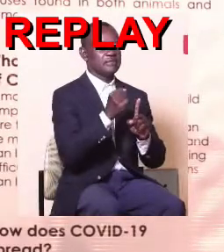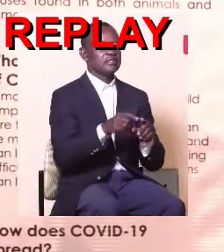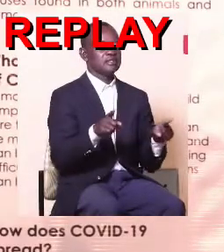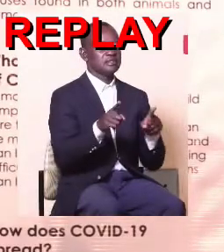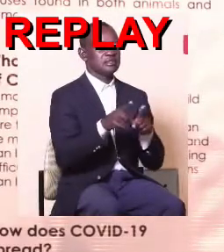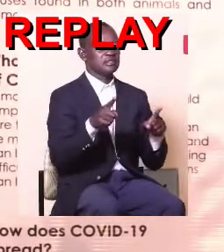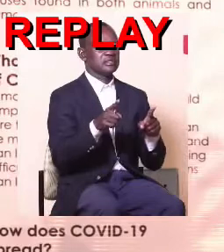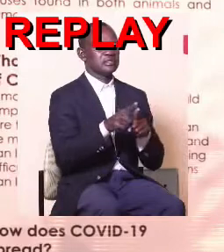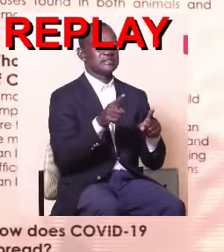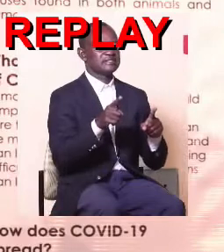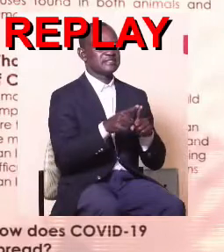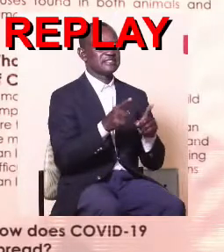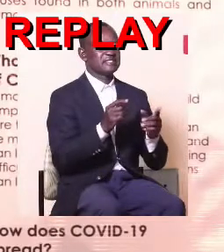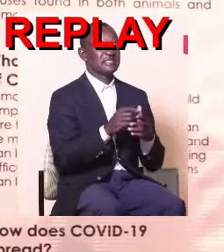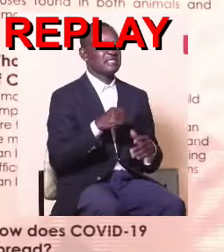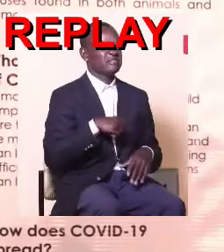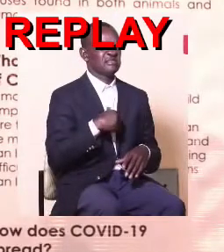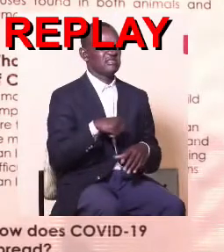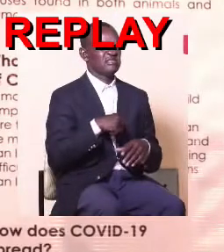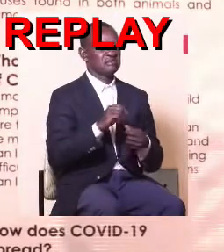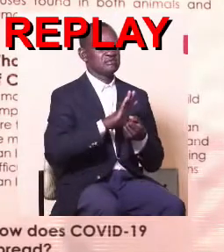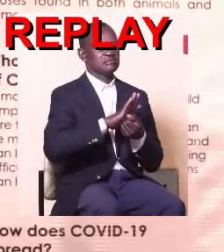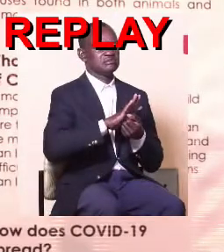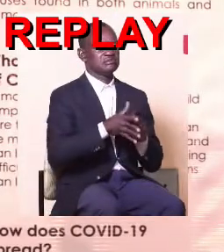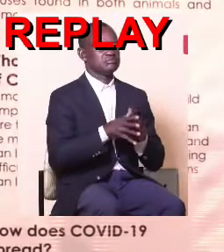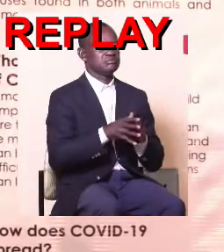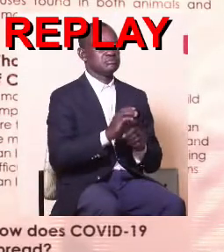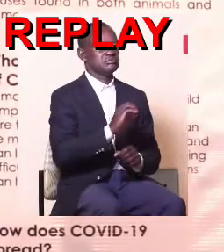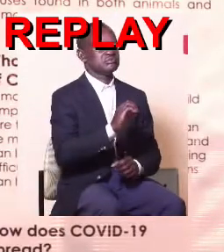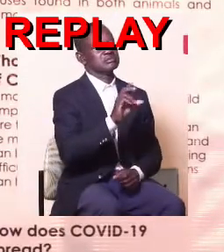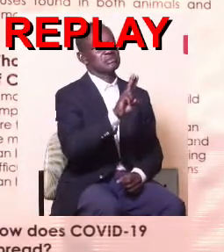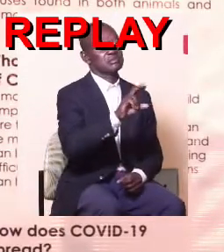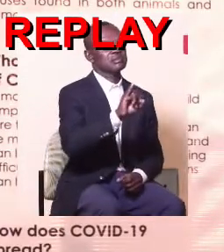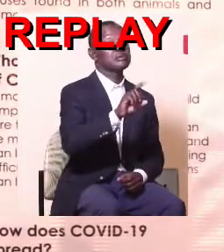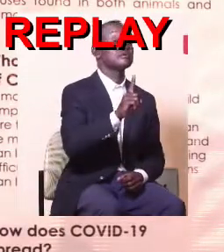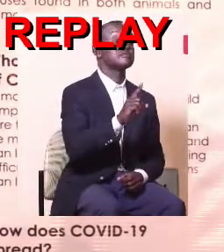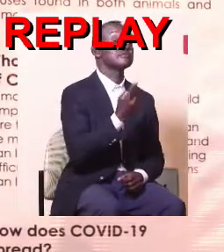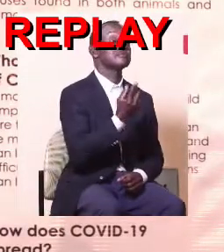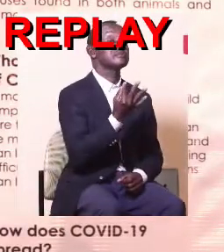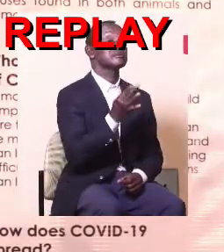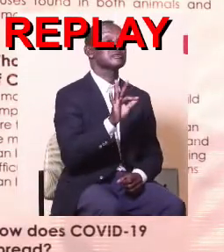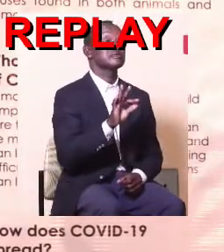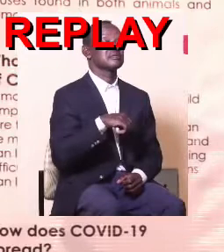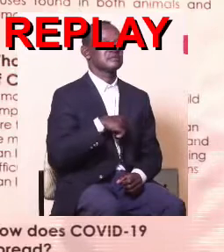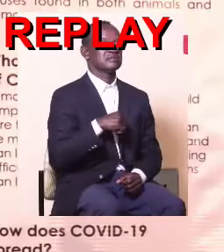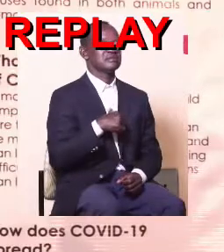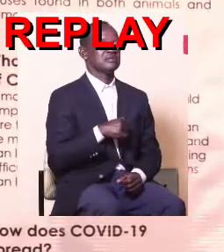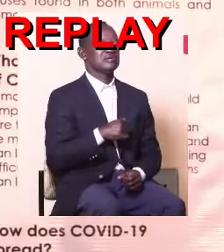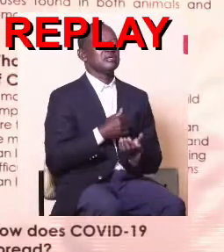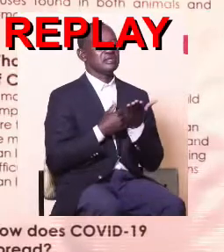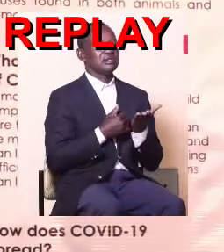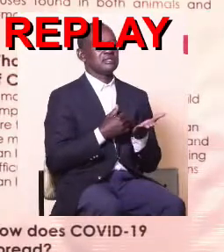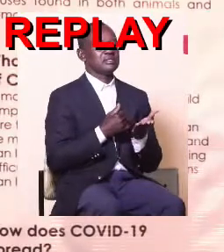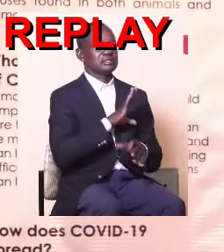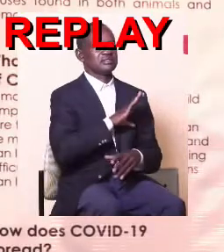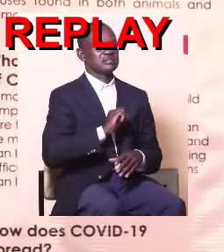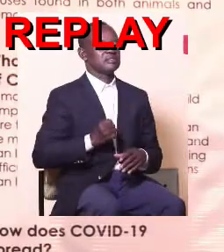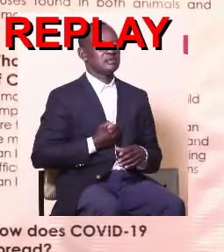enemy, the COVID-19 pandemic. So that is our position as a country.